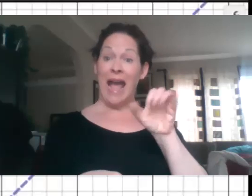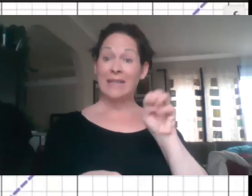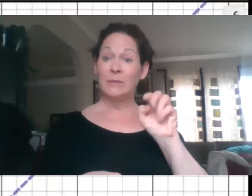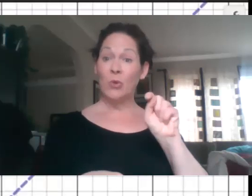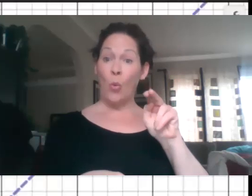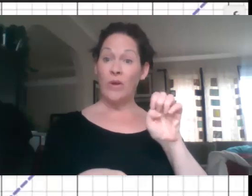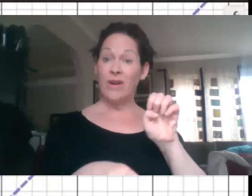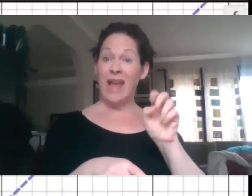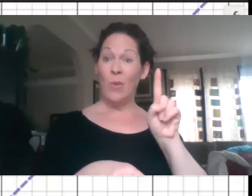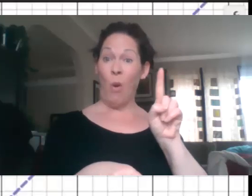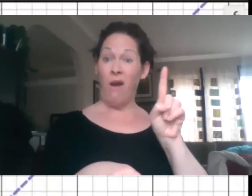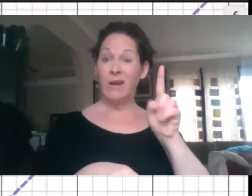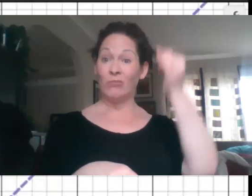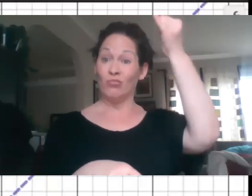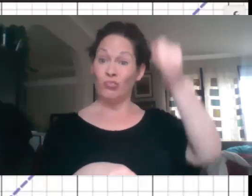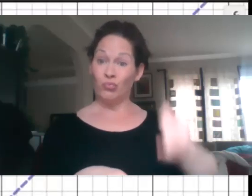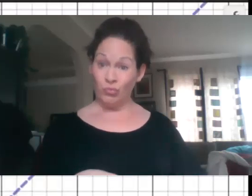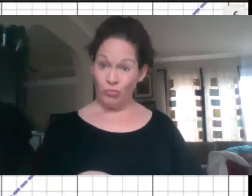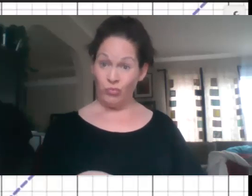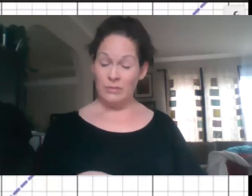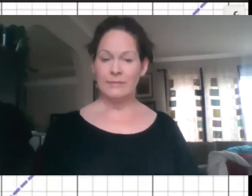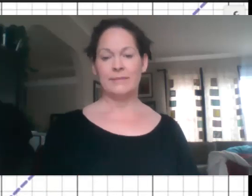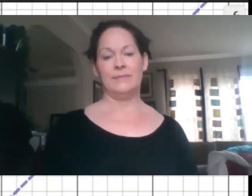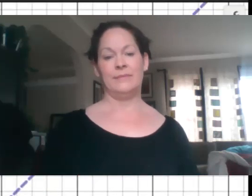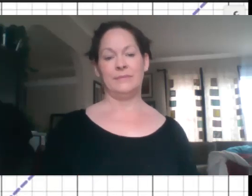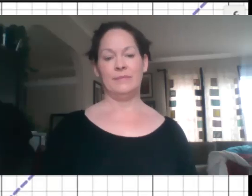the range of my function isn't going to have